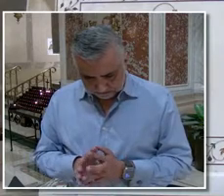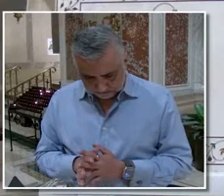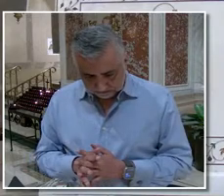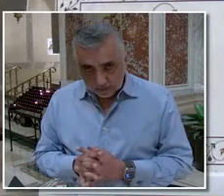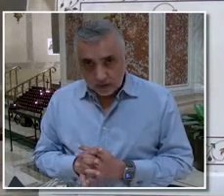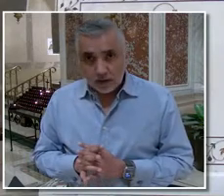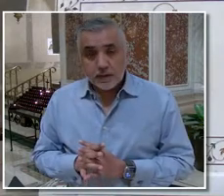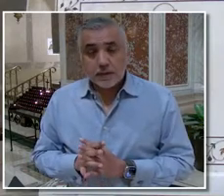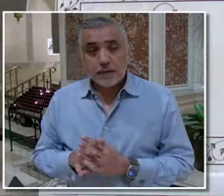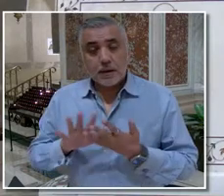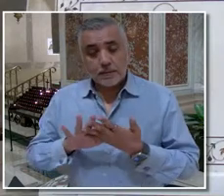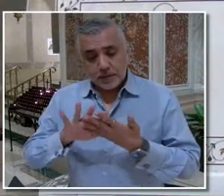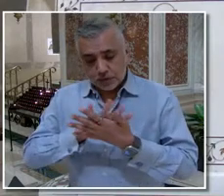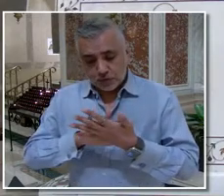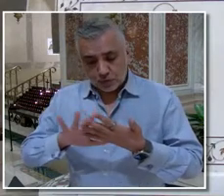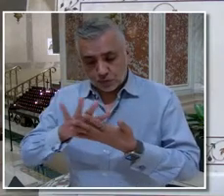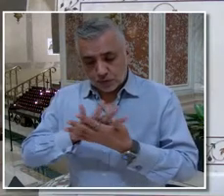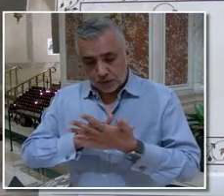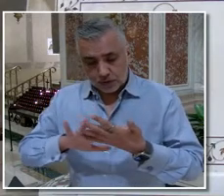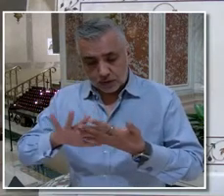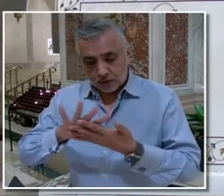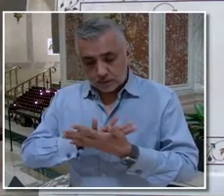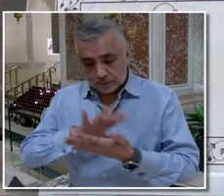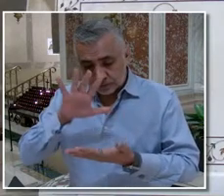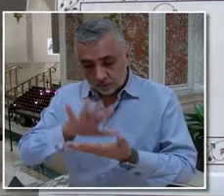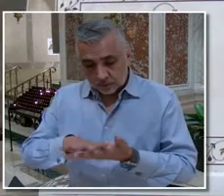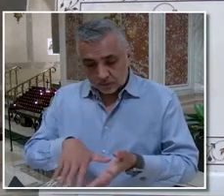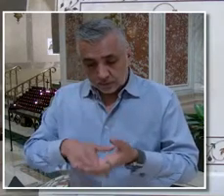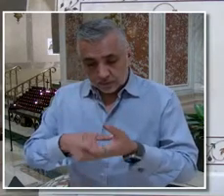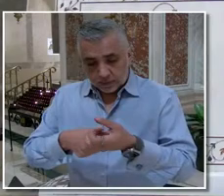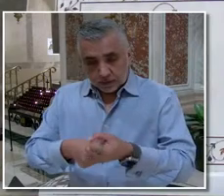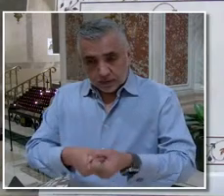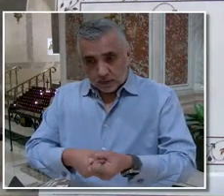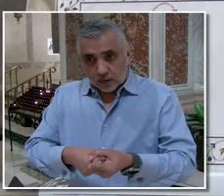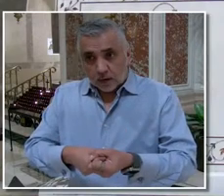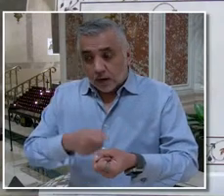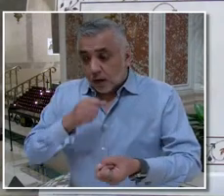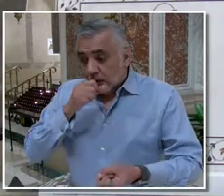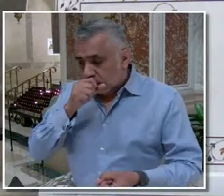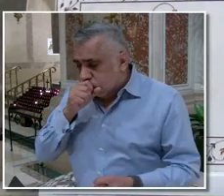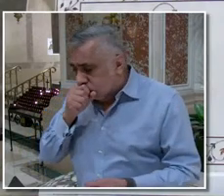The mystery of faith.